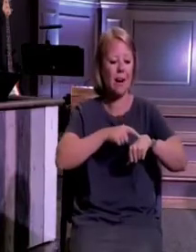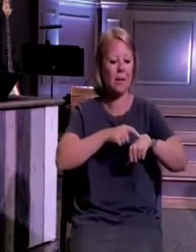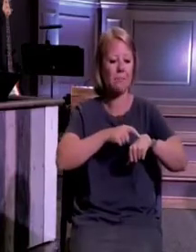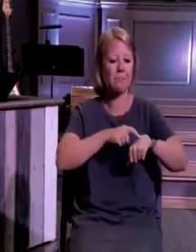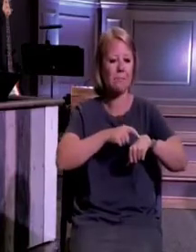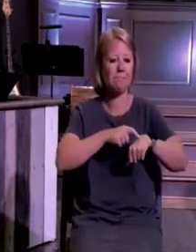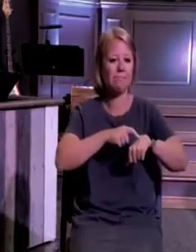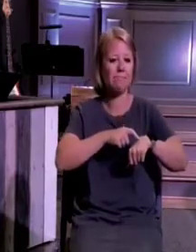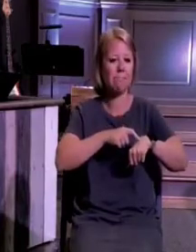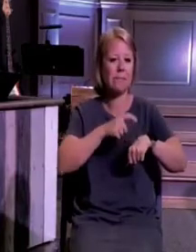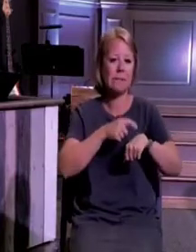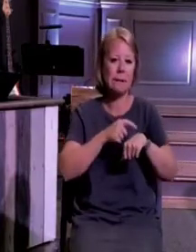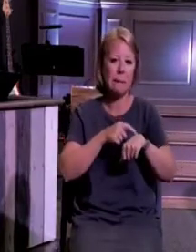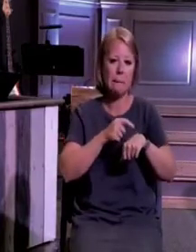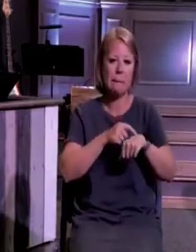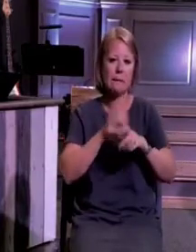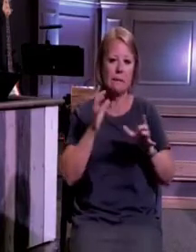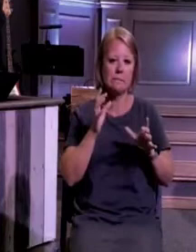The time is urgent.